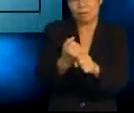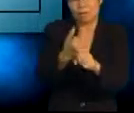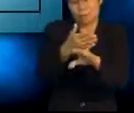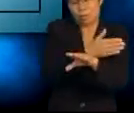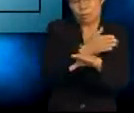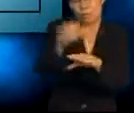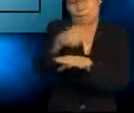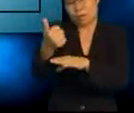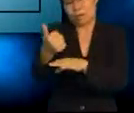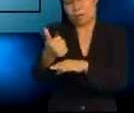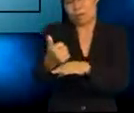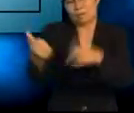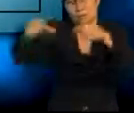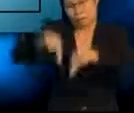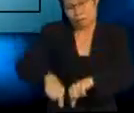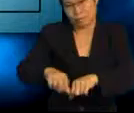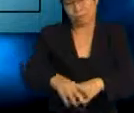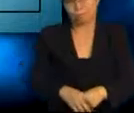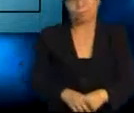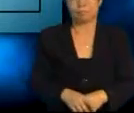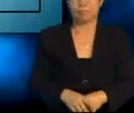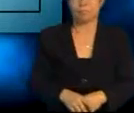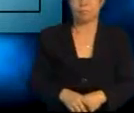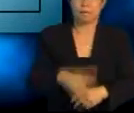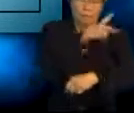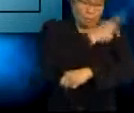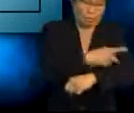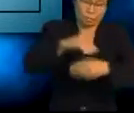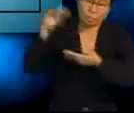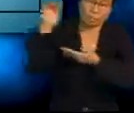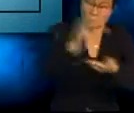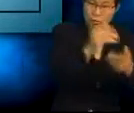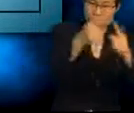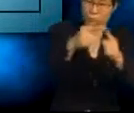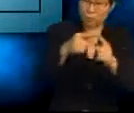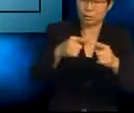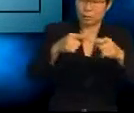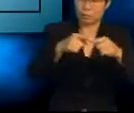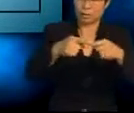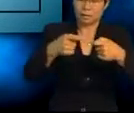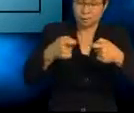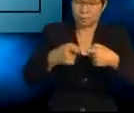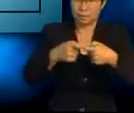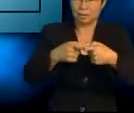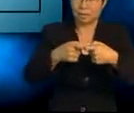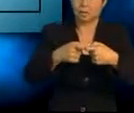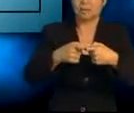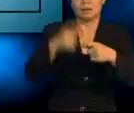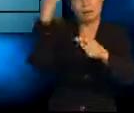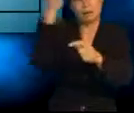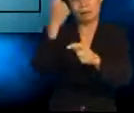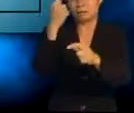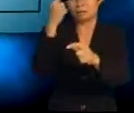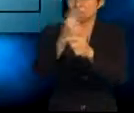the other components fail. The power supplied to the circuit also lasts